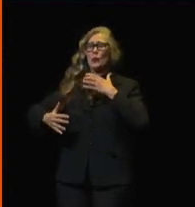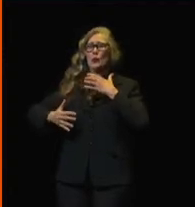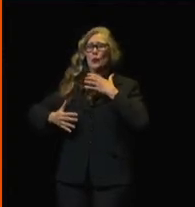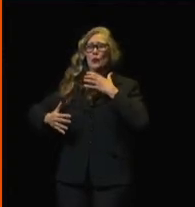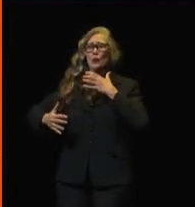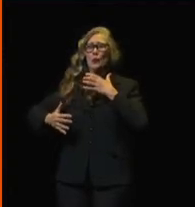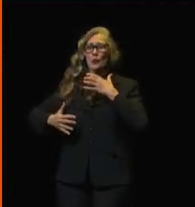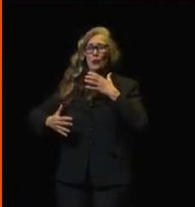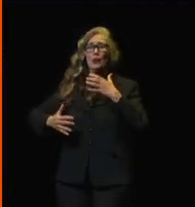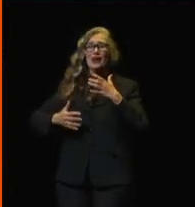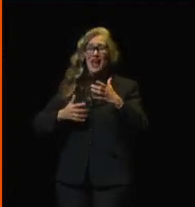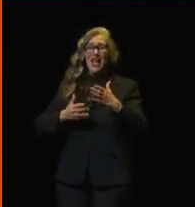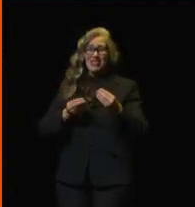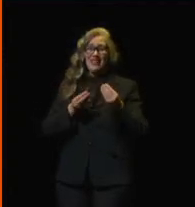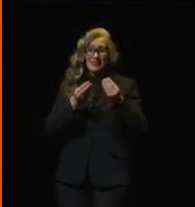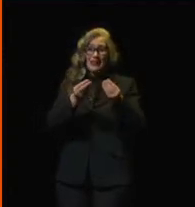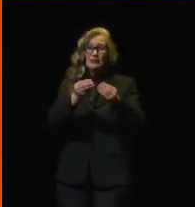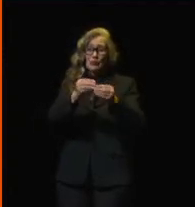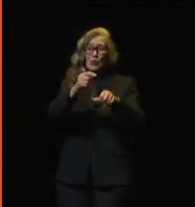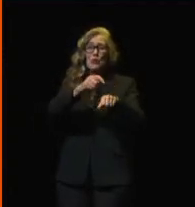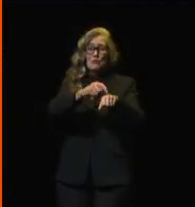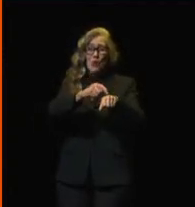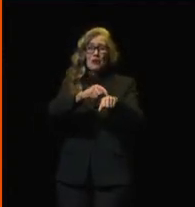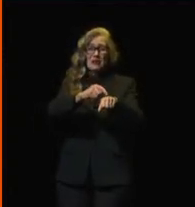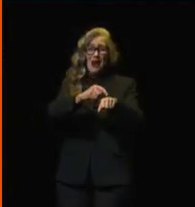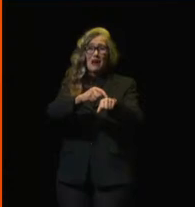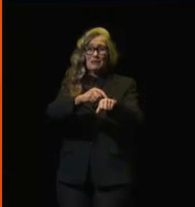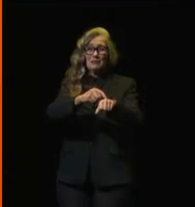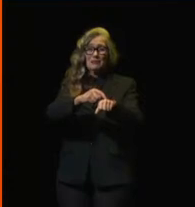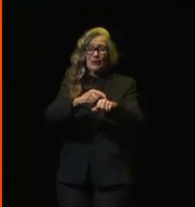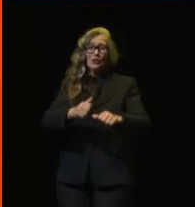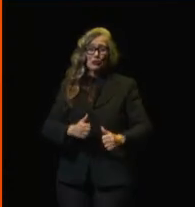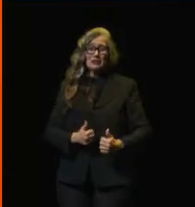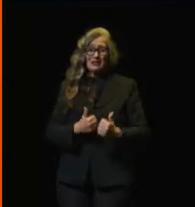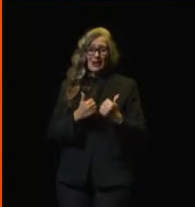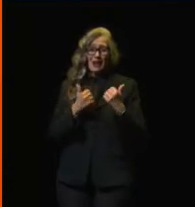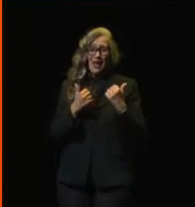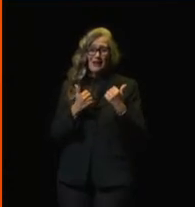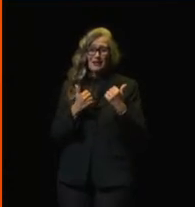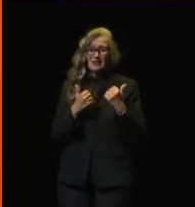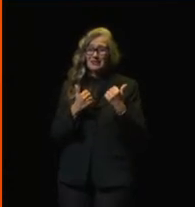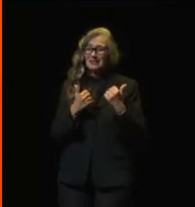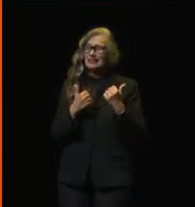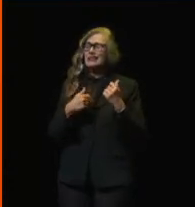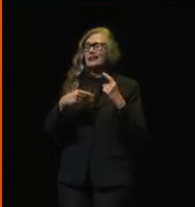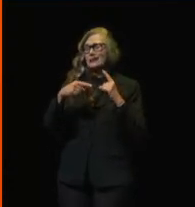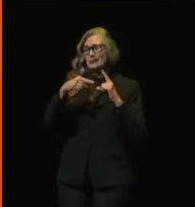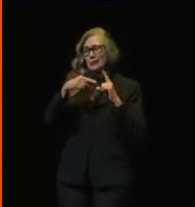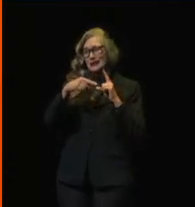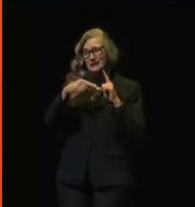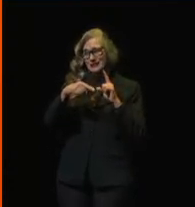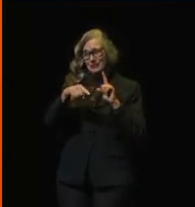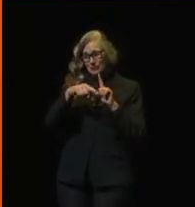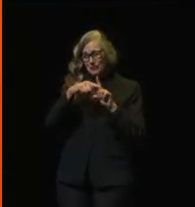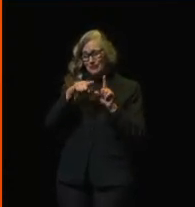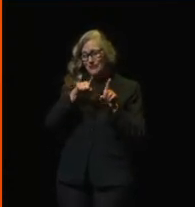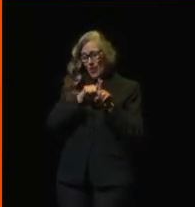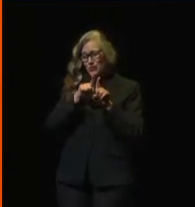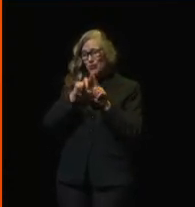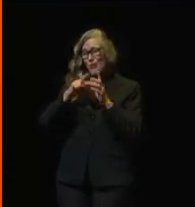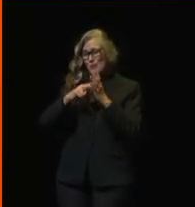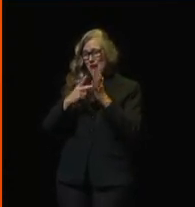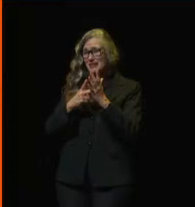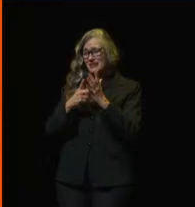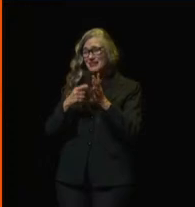the prognosis. It also meant that Ady would need 24/7 caregiving, and I soon became part of